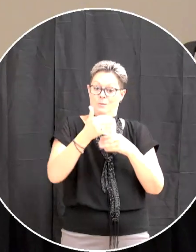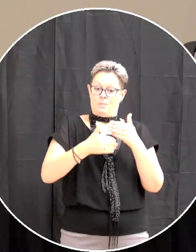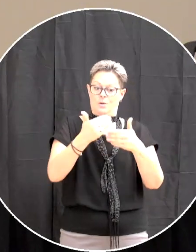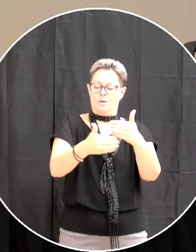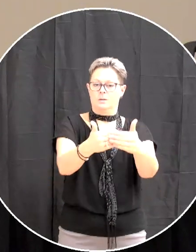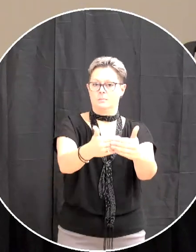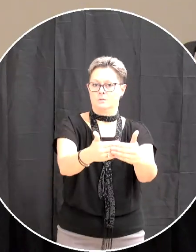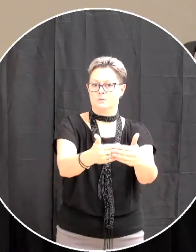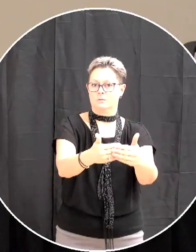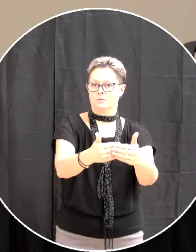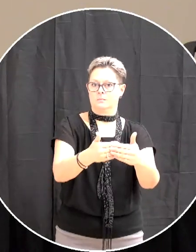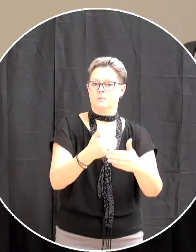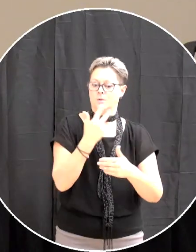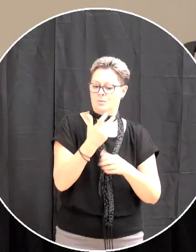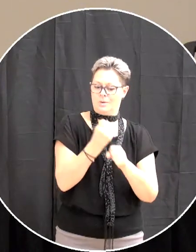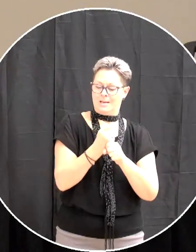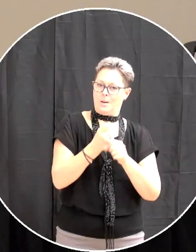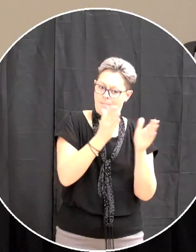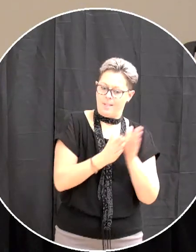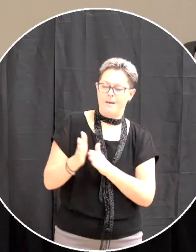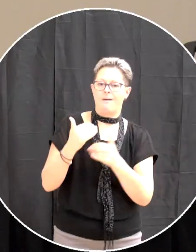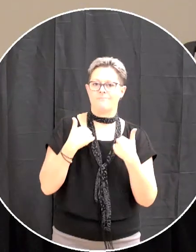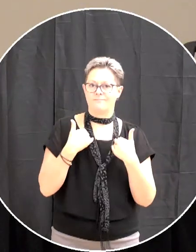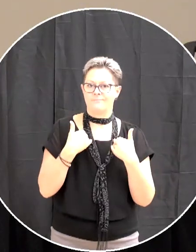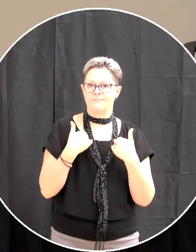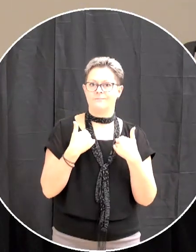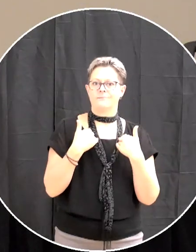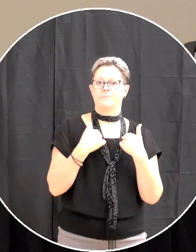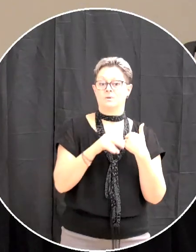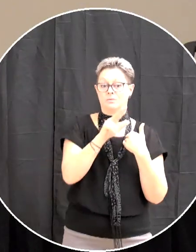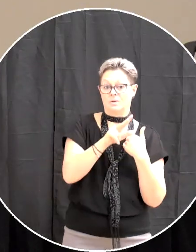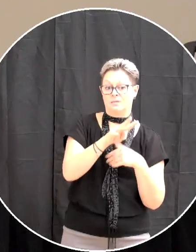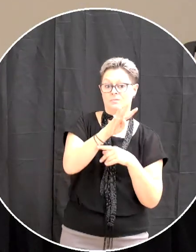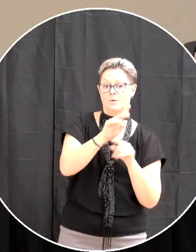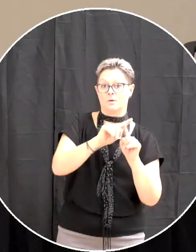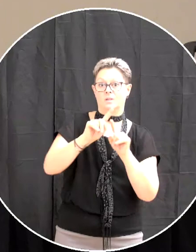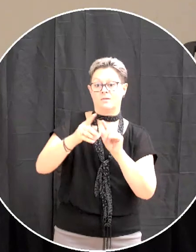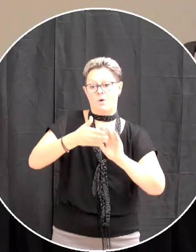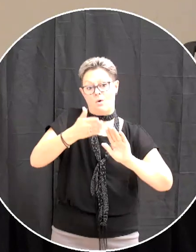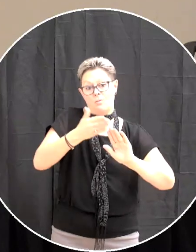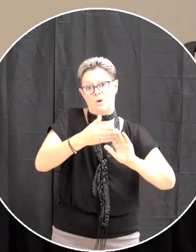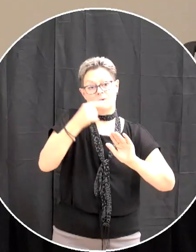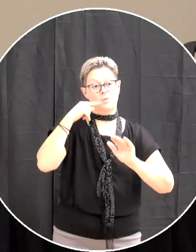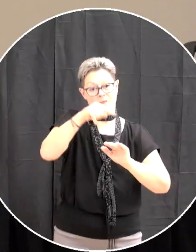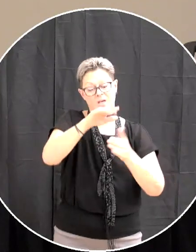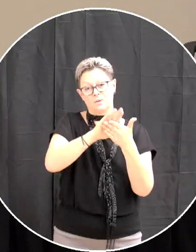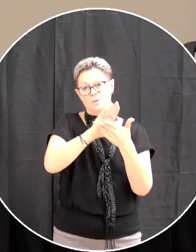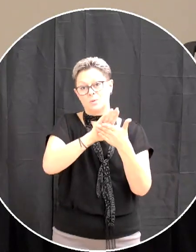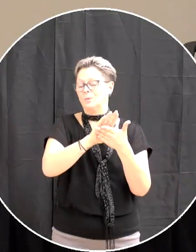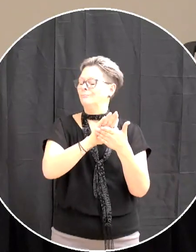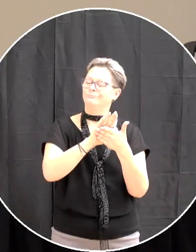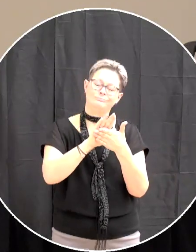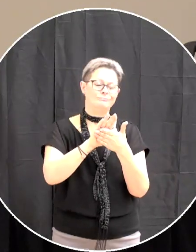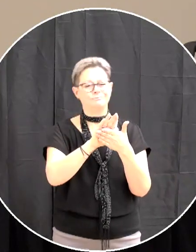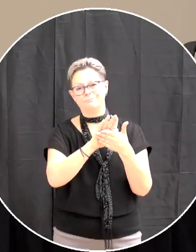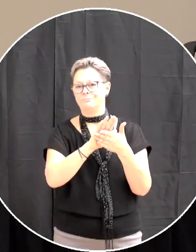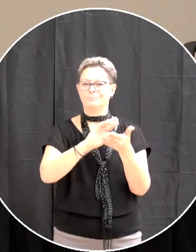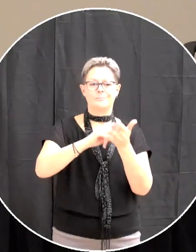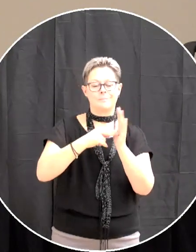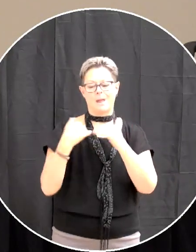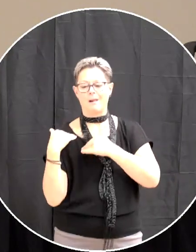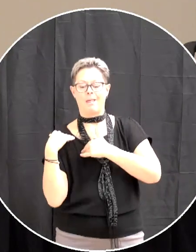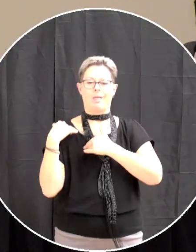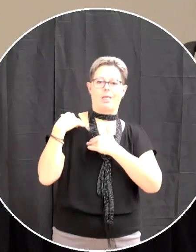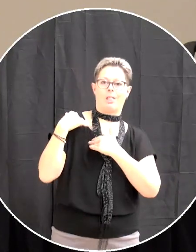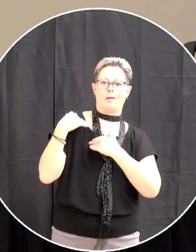actually we went back and actually are working with the 3 or 4 operators that are renting space in our schools. So it's actually taking some of that burden back off of them